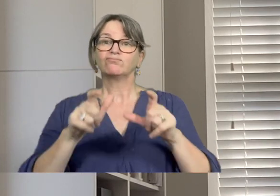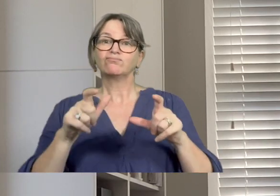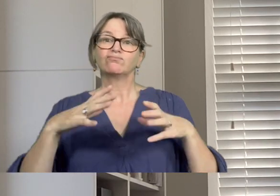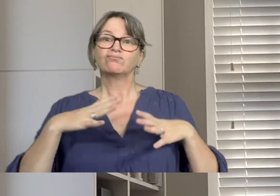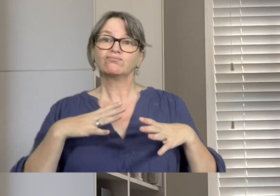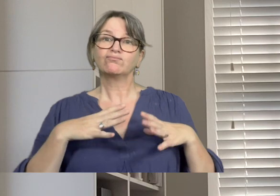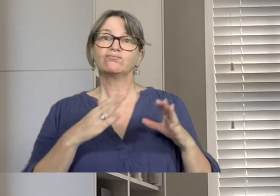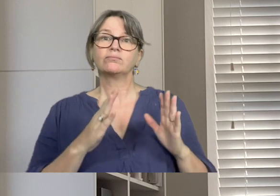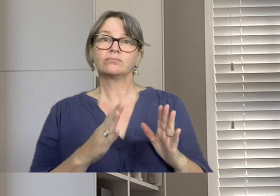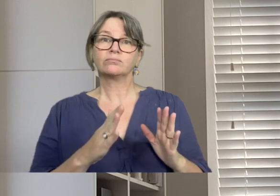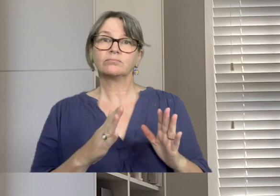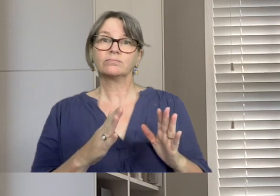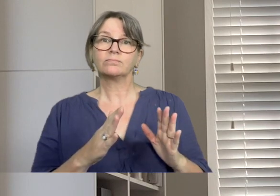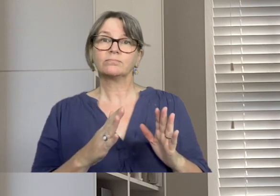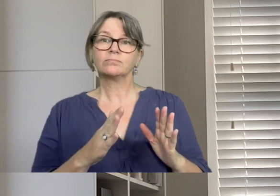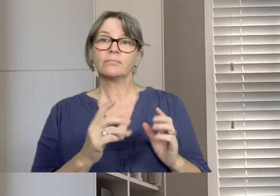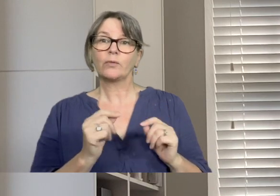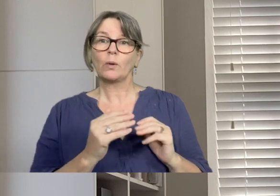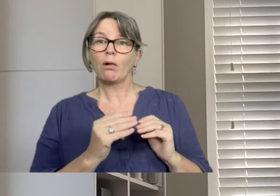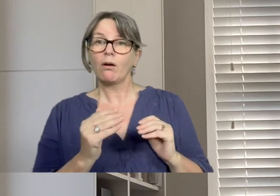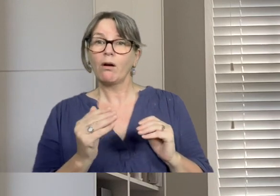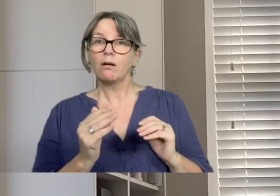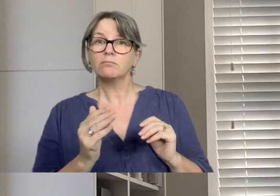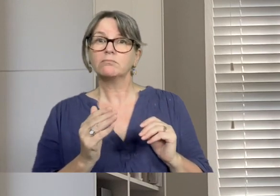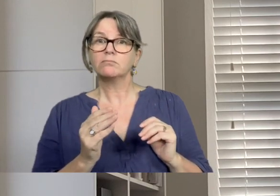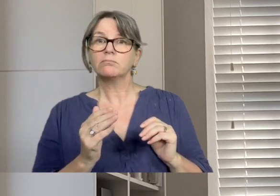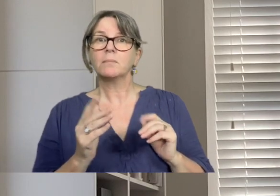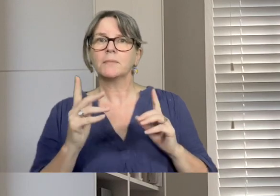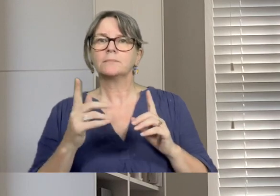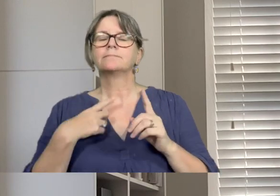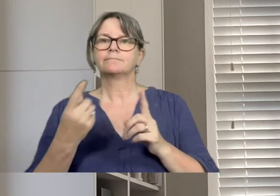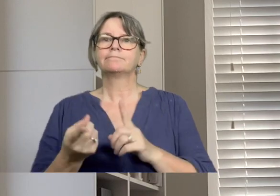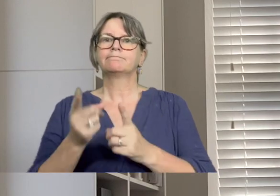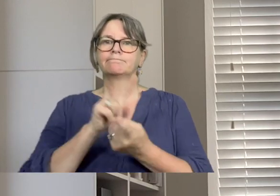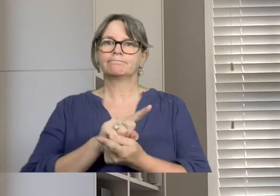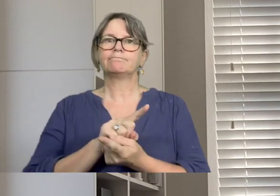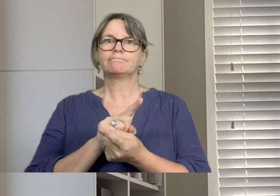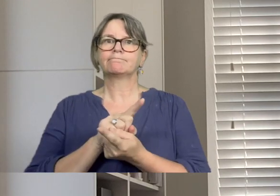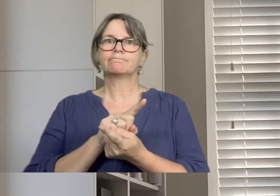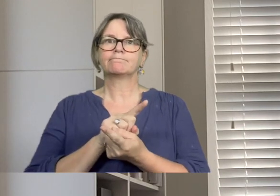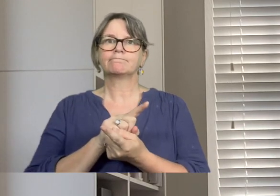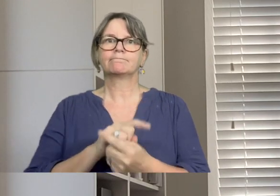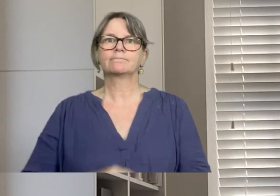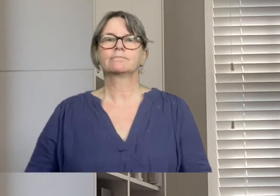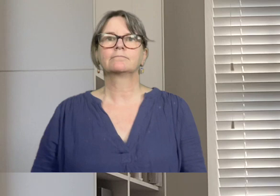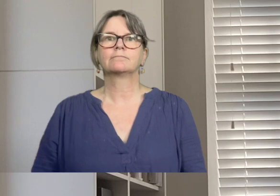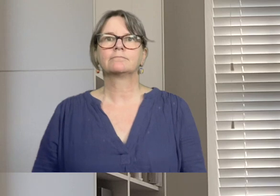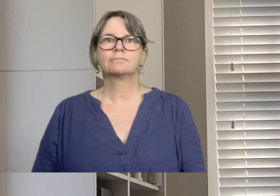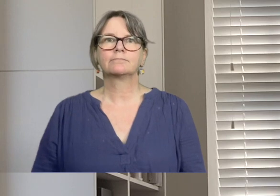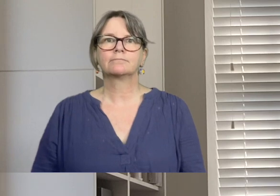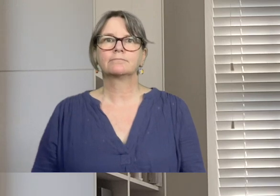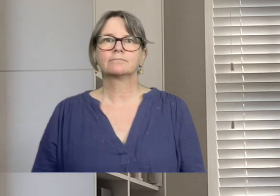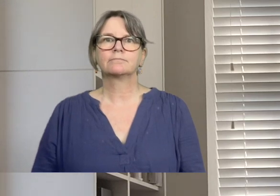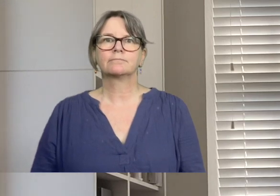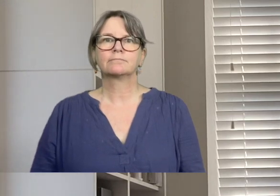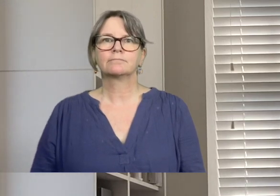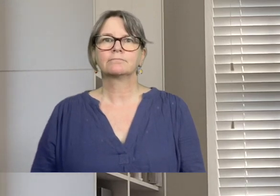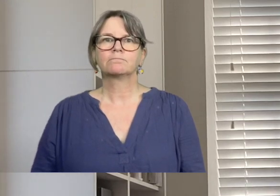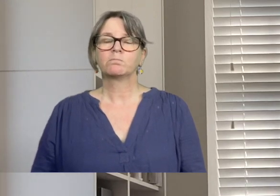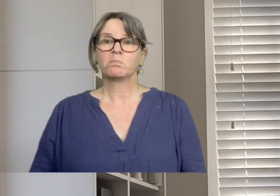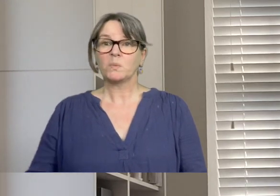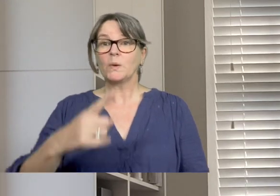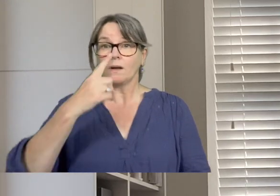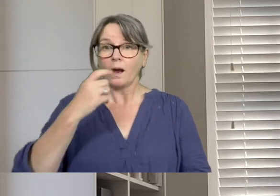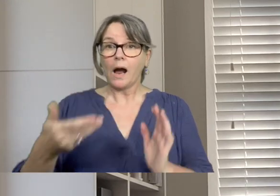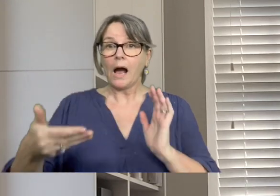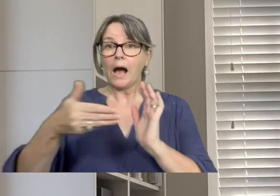And away. If you want to, you can stay here for a little bit longer. We're going to move on. But if you want to add it to your daily stretching routine, feel